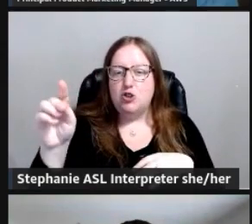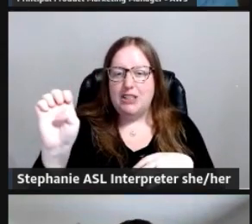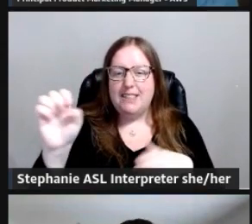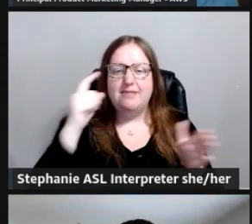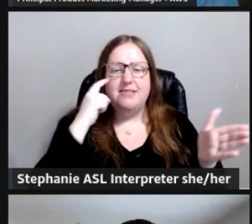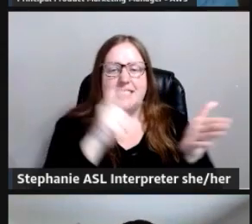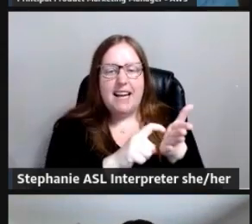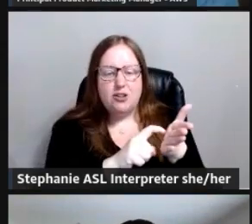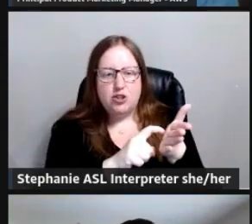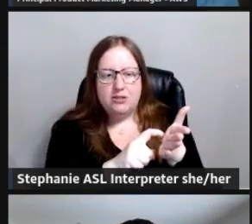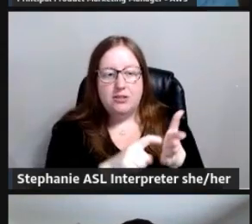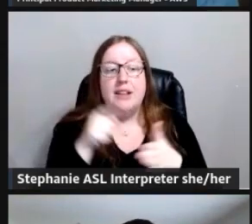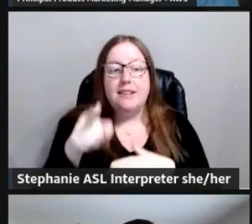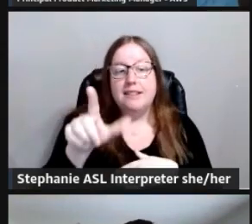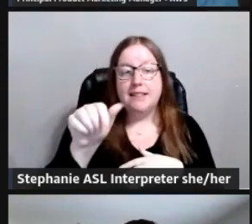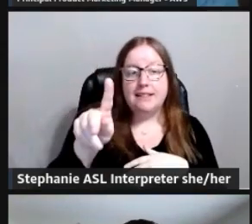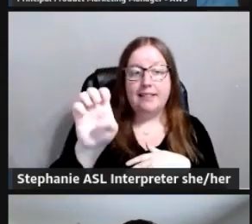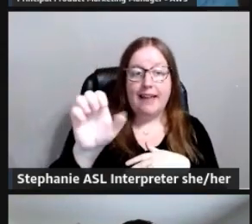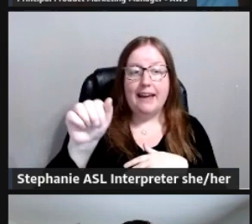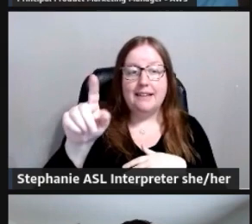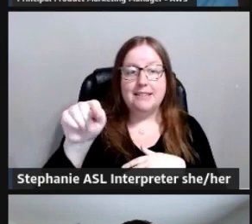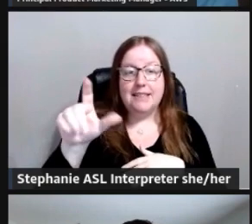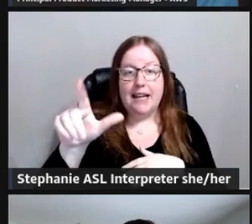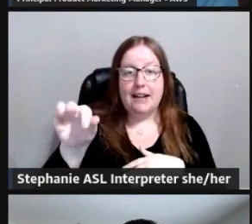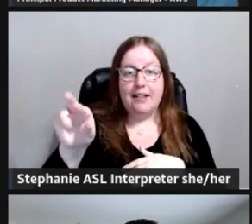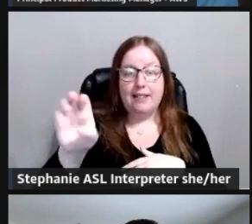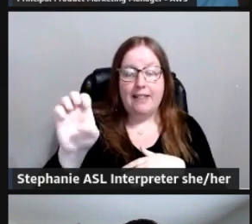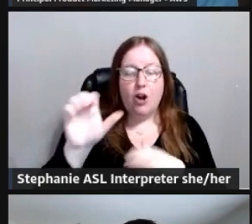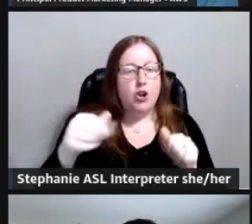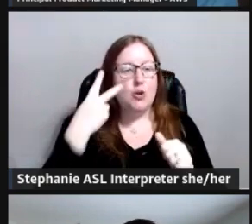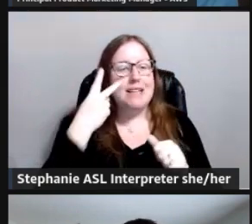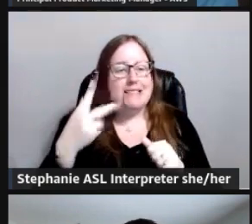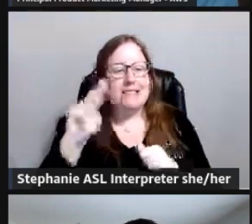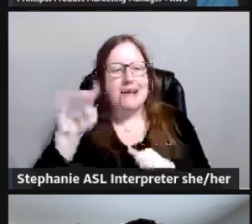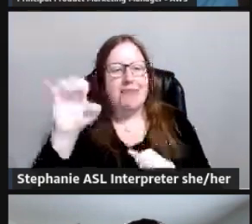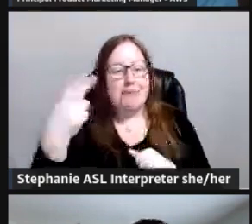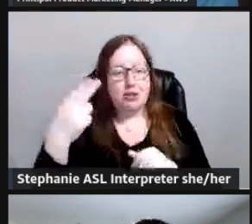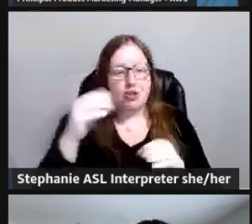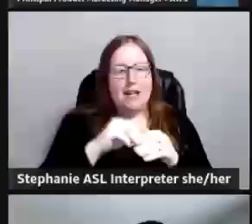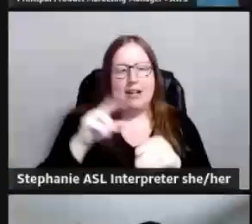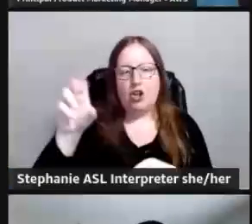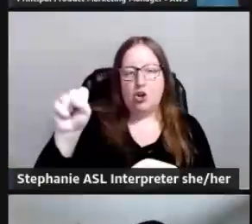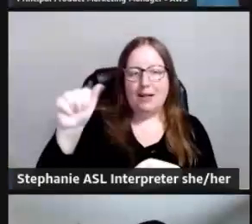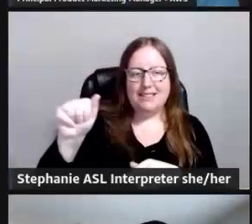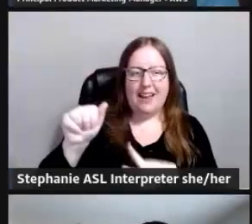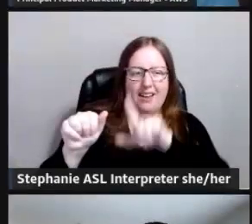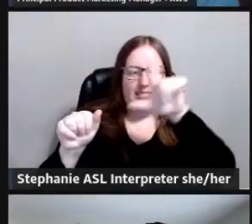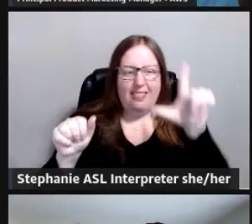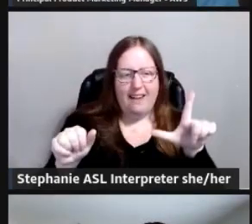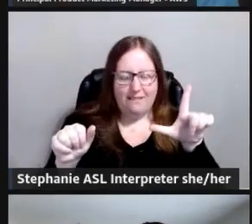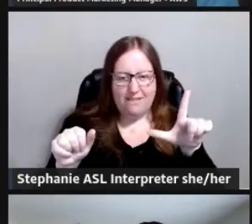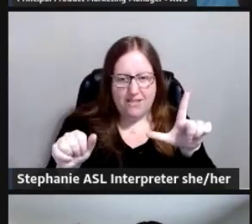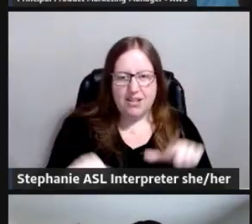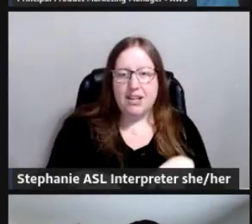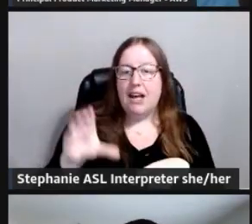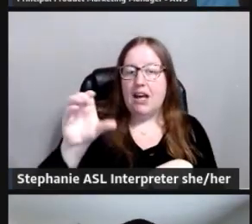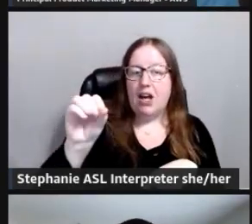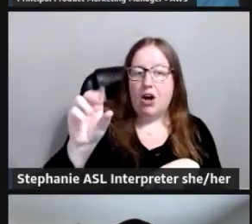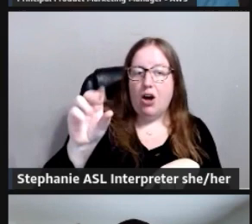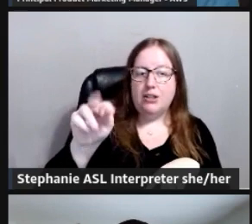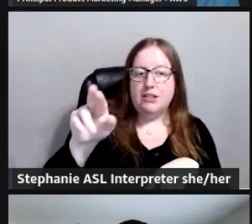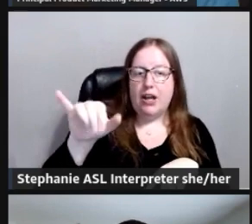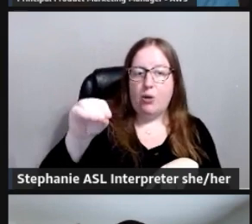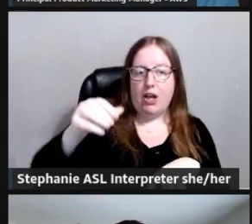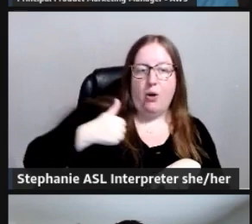is Lake St. Clair. You can see Michigan, United States on your left, and Ontario, Canada on the